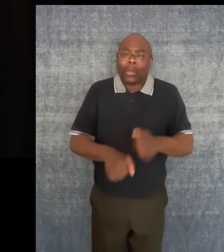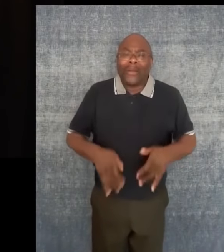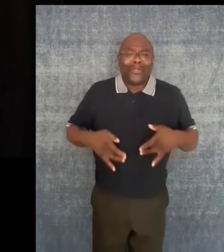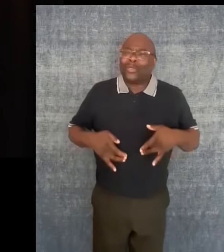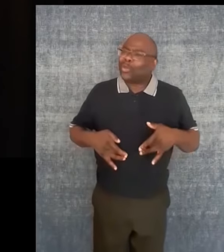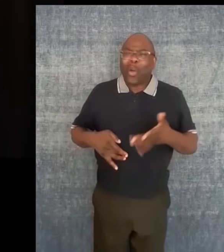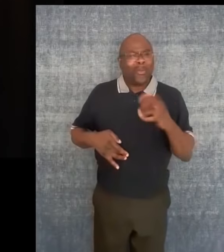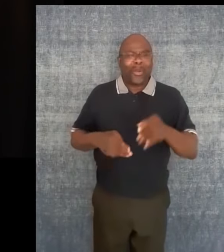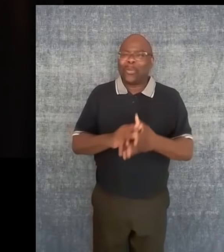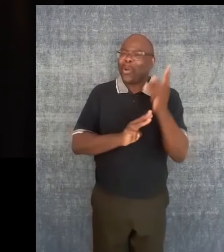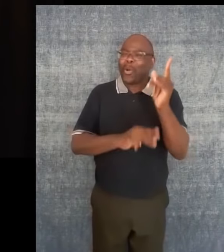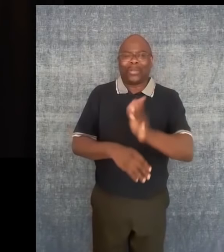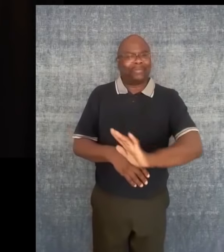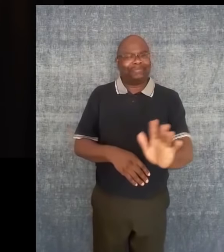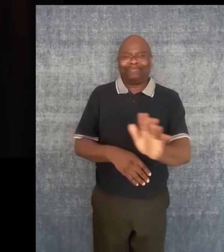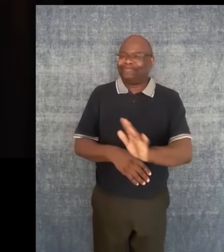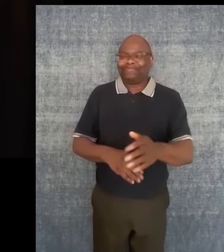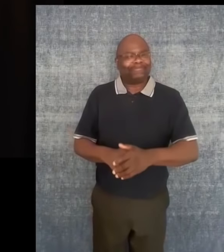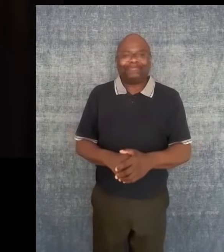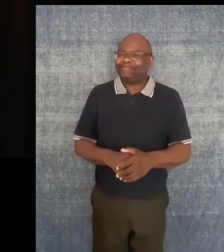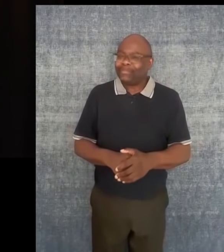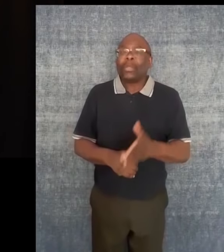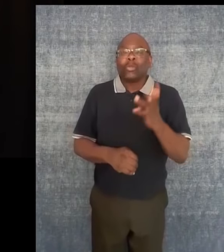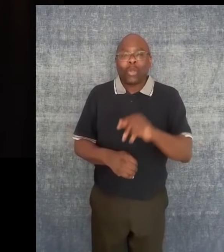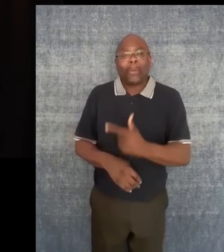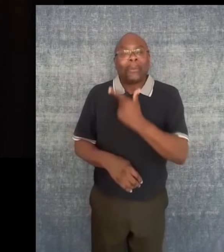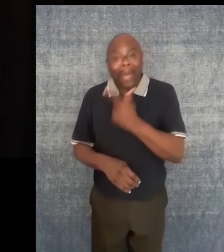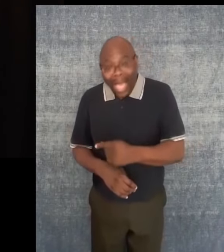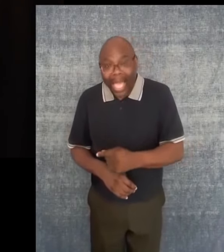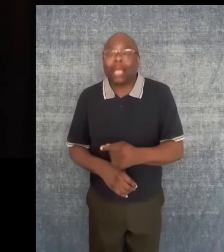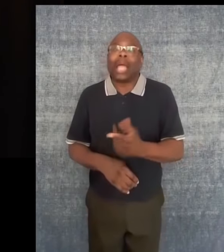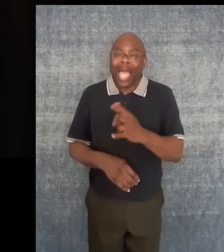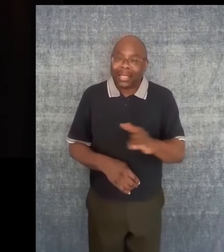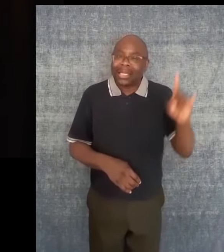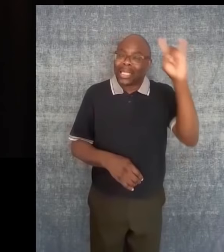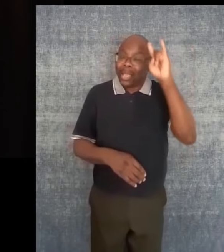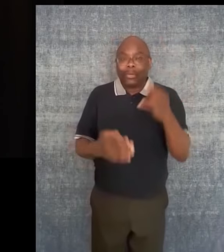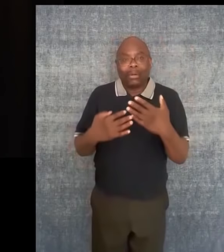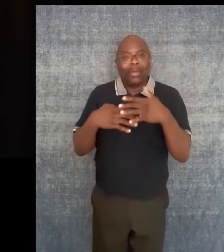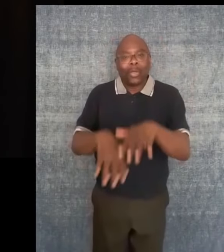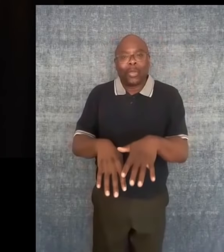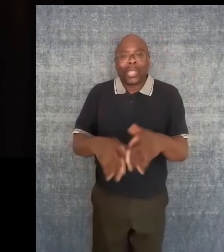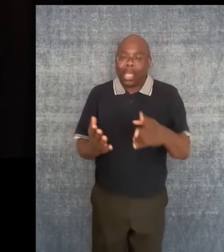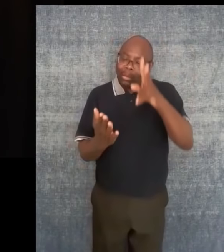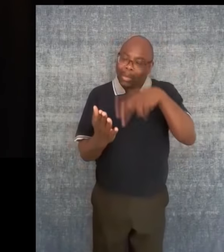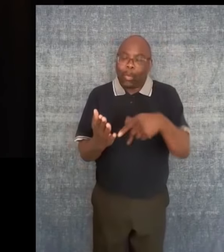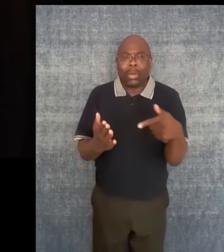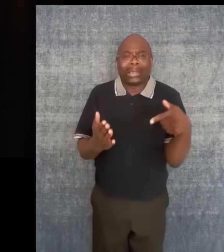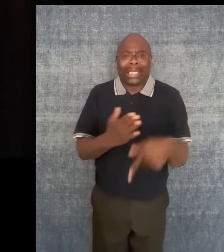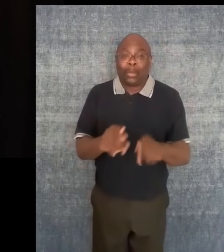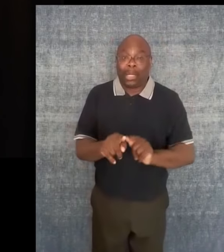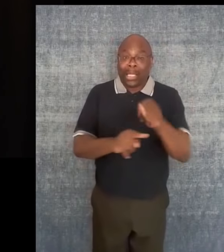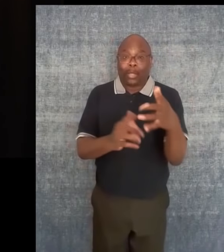is not from God. Ultimately, it's from man and the enemy. And we'll look at that in the notes today and more deeply